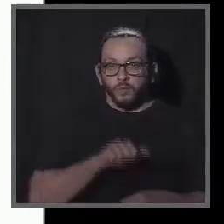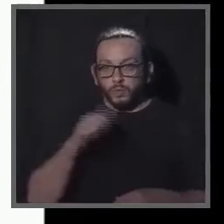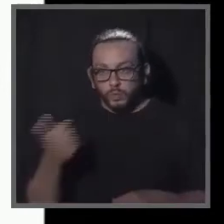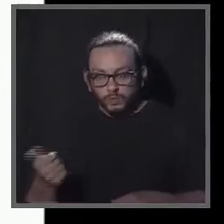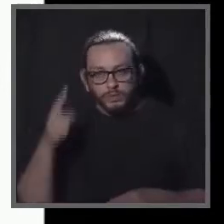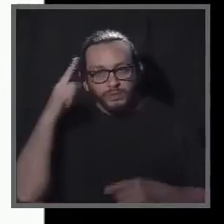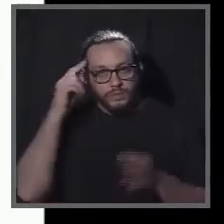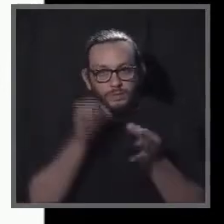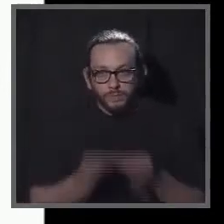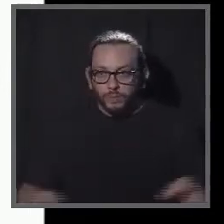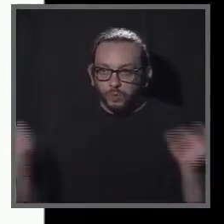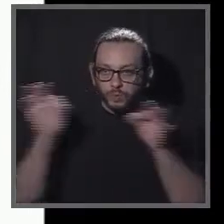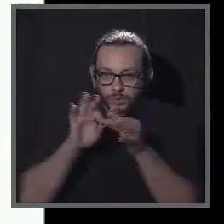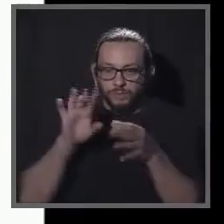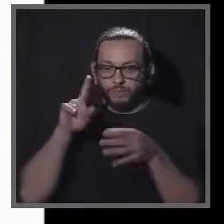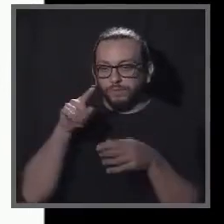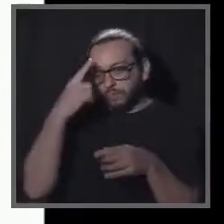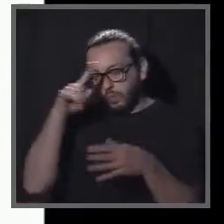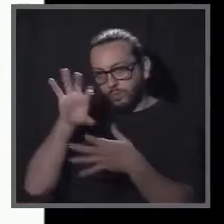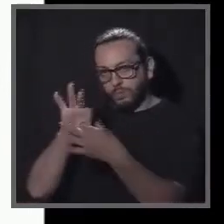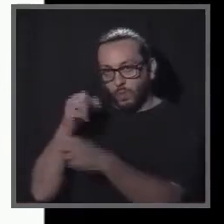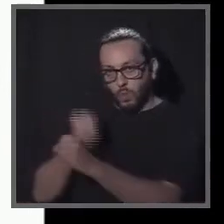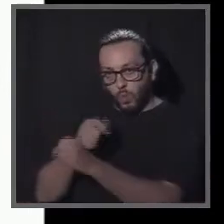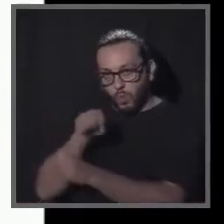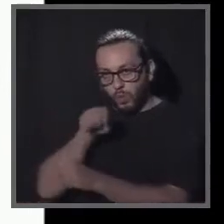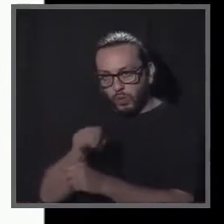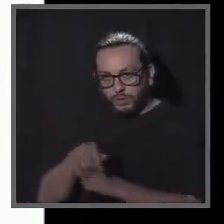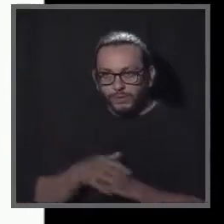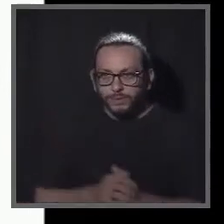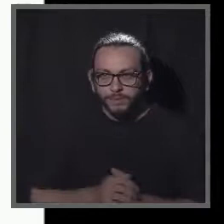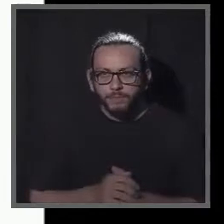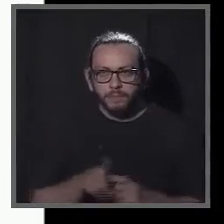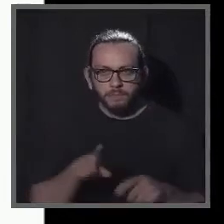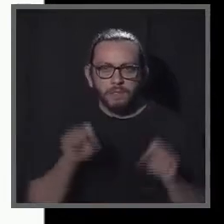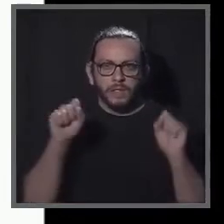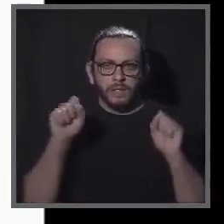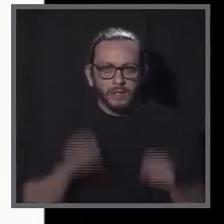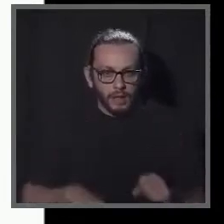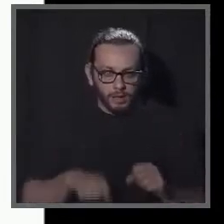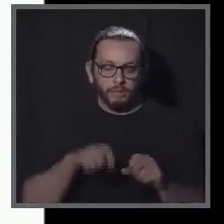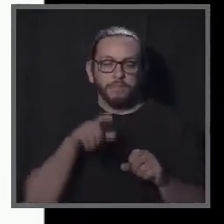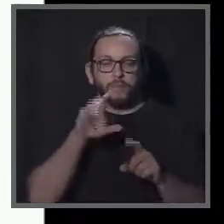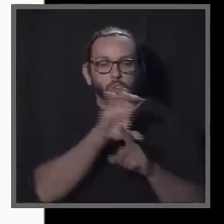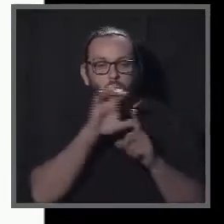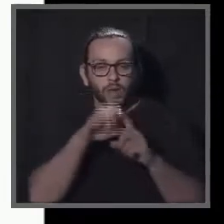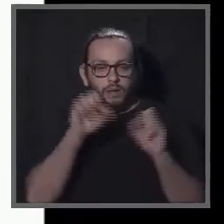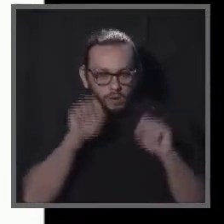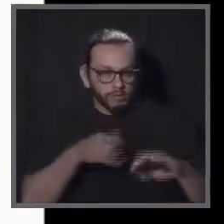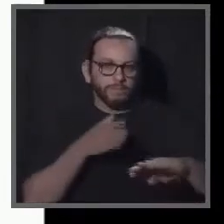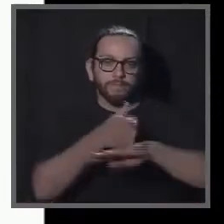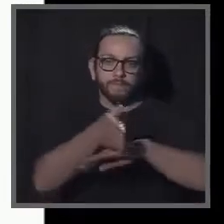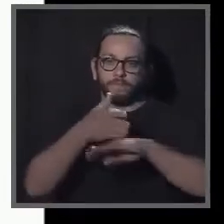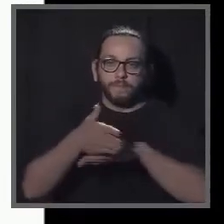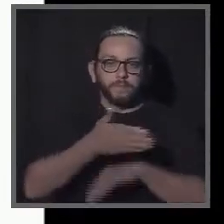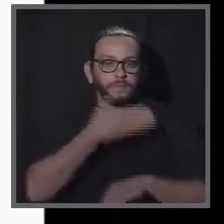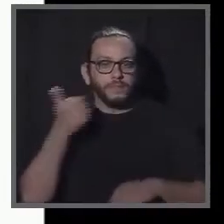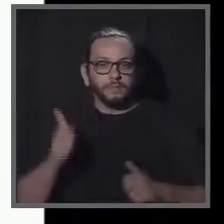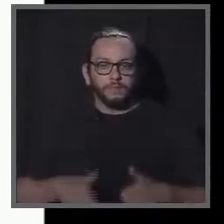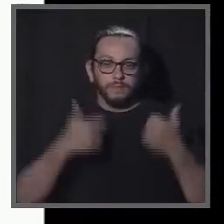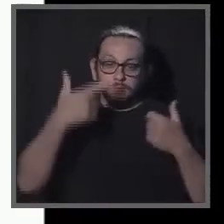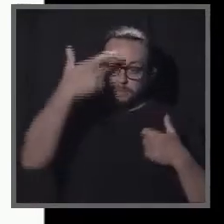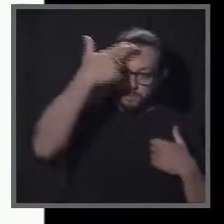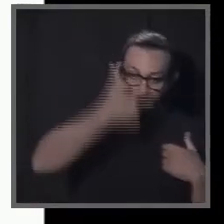our work is to improve access to culture, both physically, socially, and